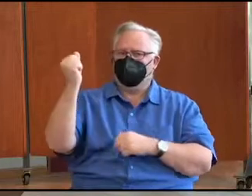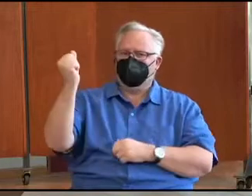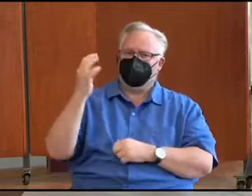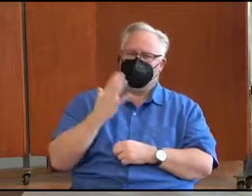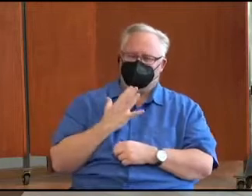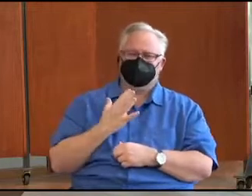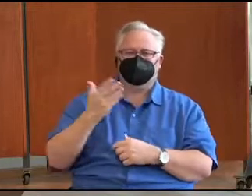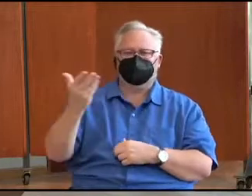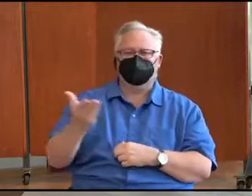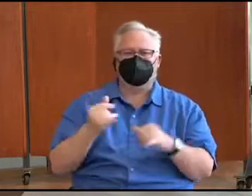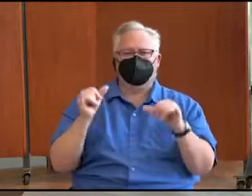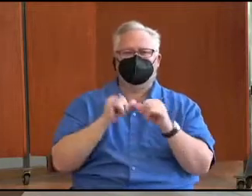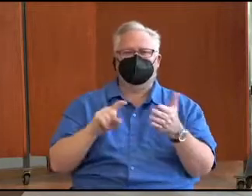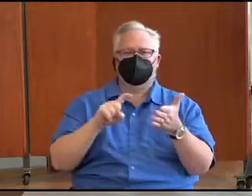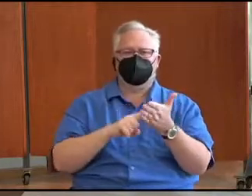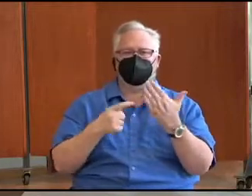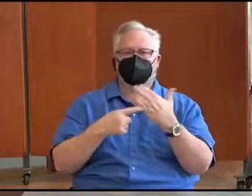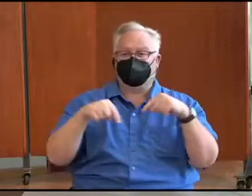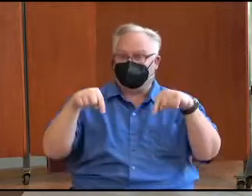this story.